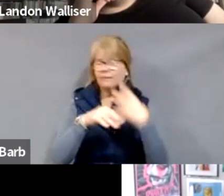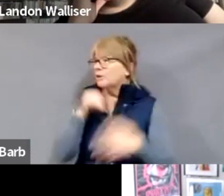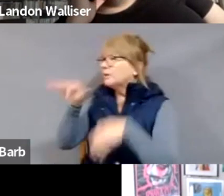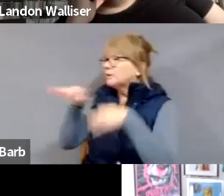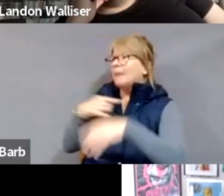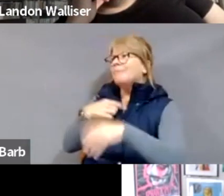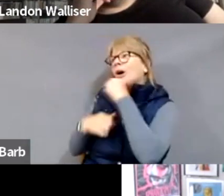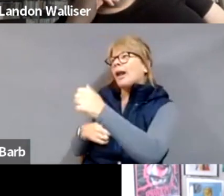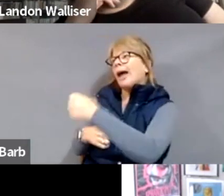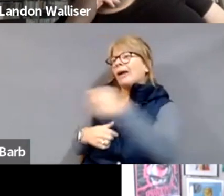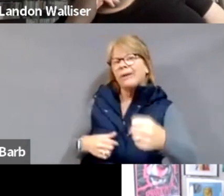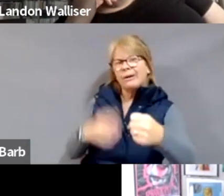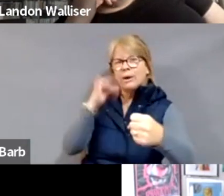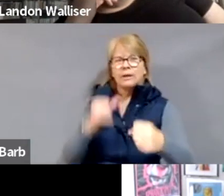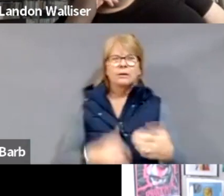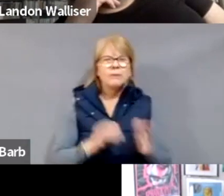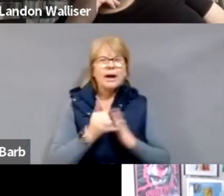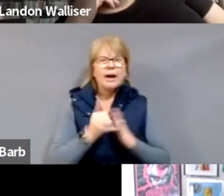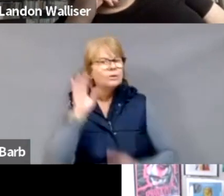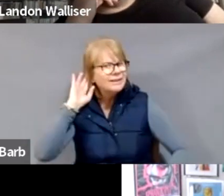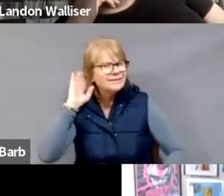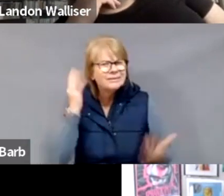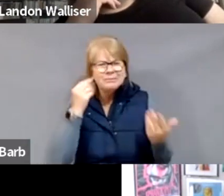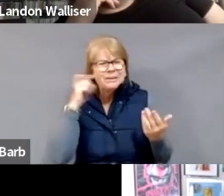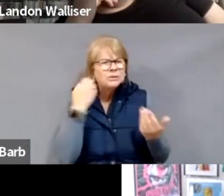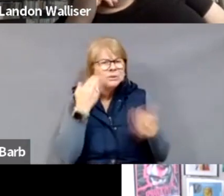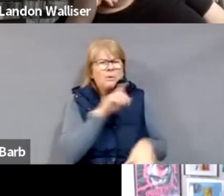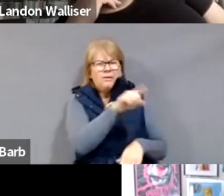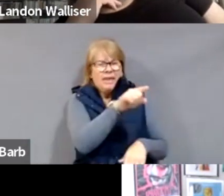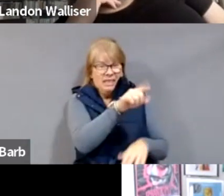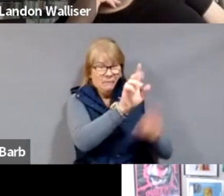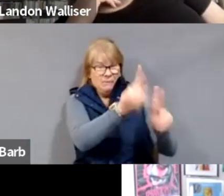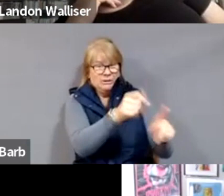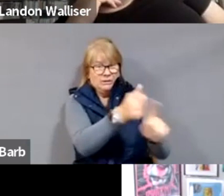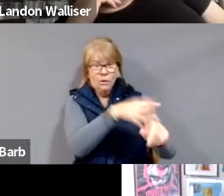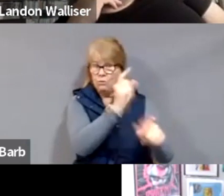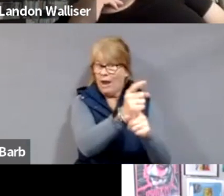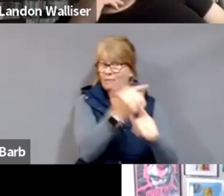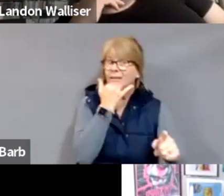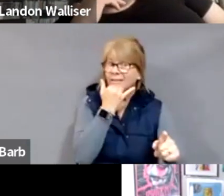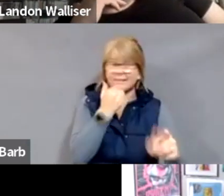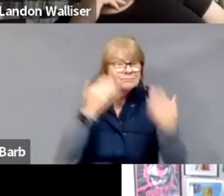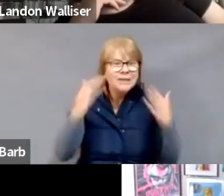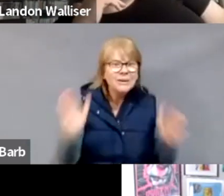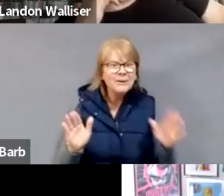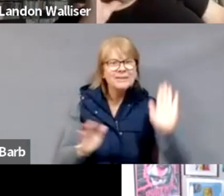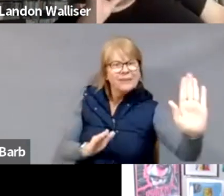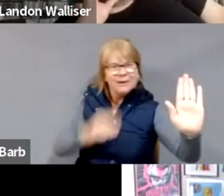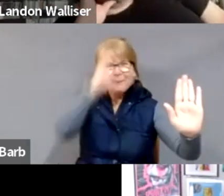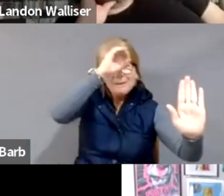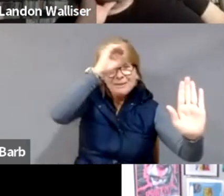like, but how can you even listen to that? Like, you don't even know if that person's right or wrong. Totally. Like, Yeah. Don't